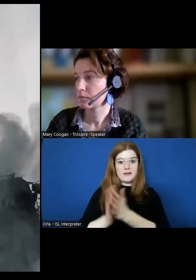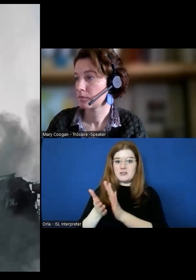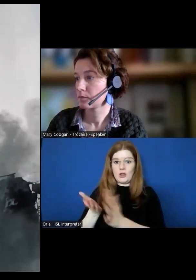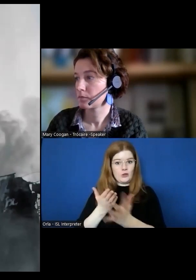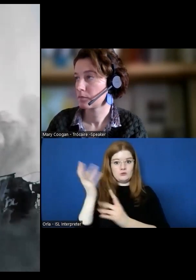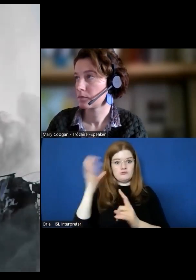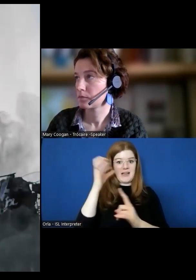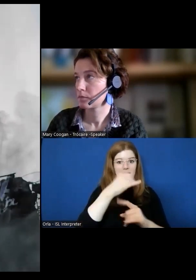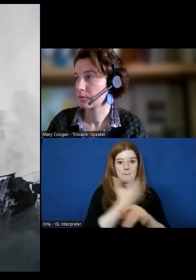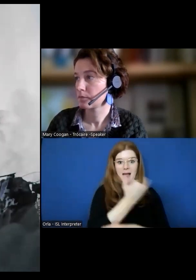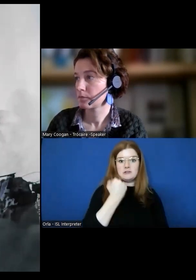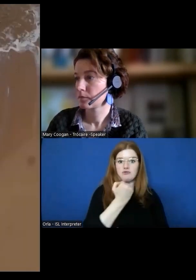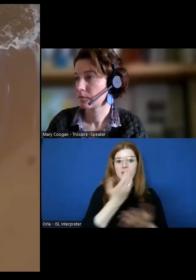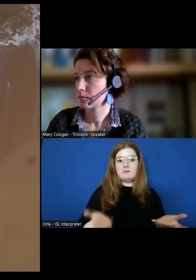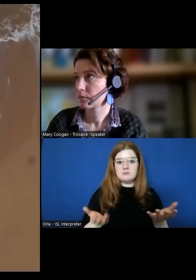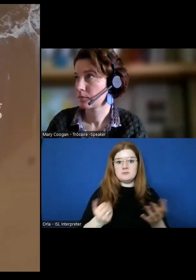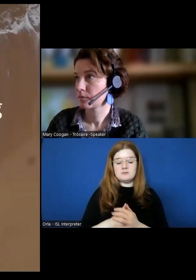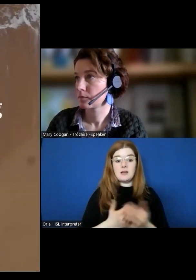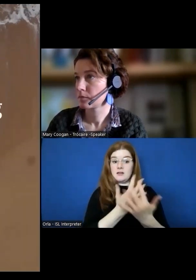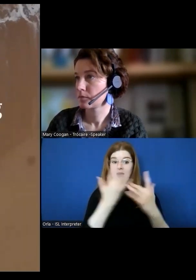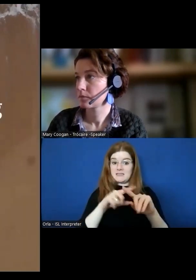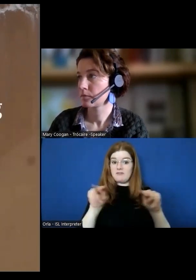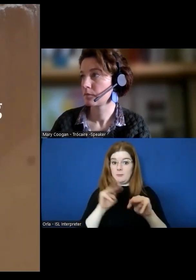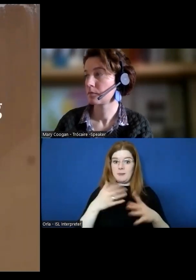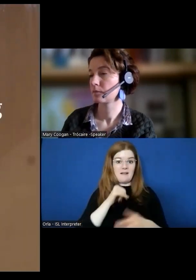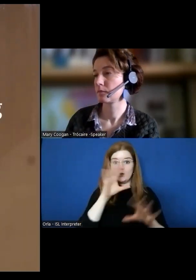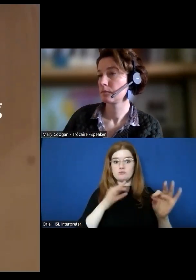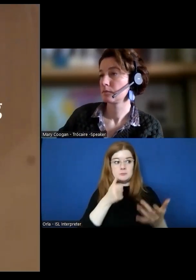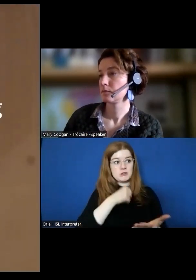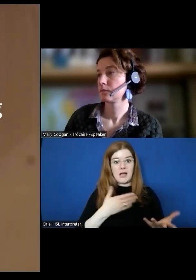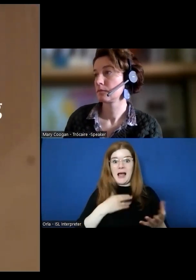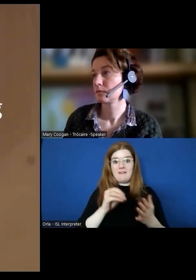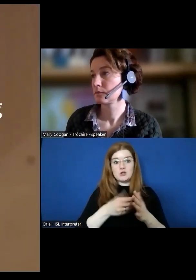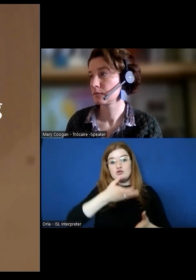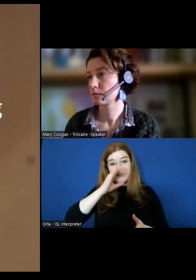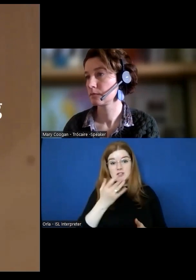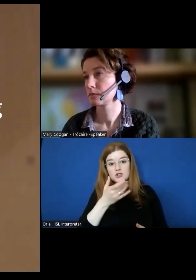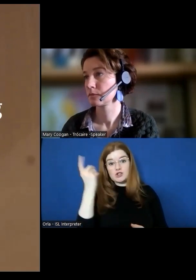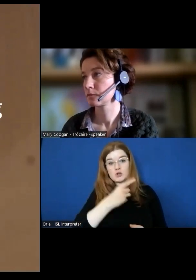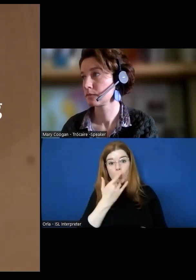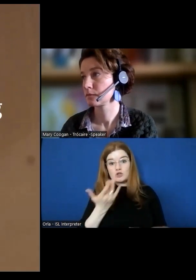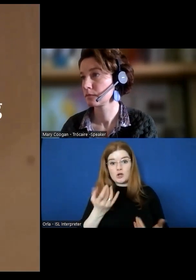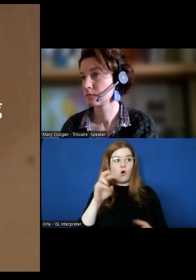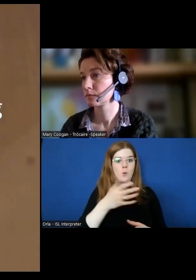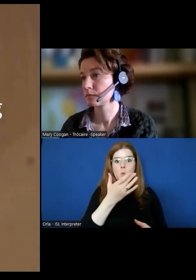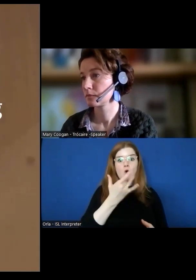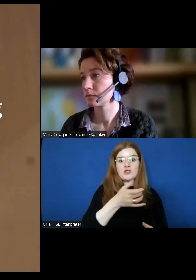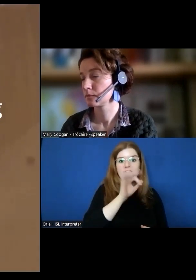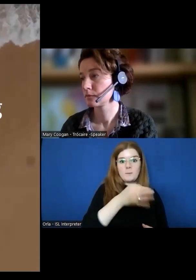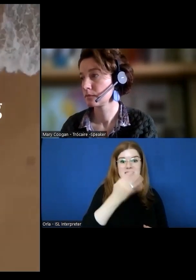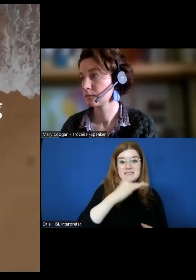the attacks by Israel. Many people have no choice but to drink dirty water or water from the